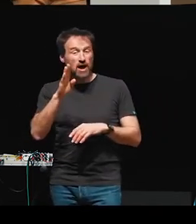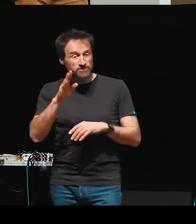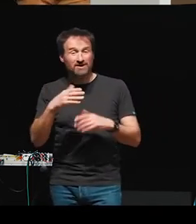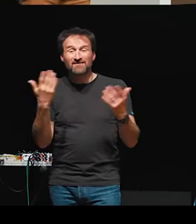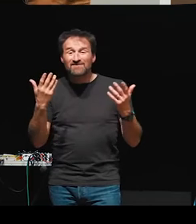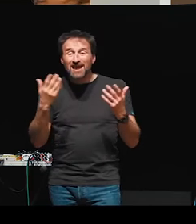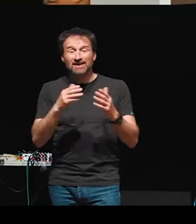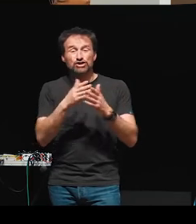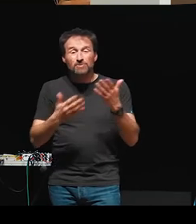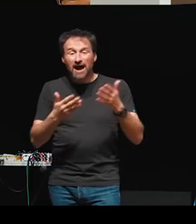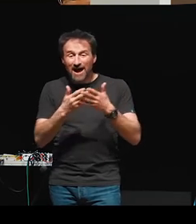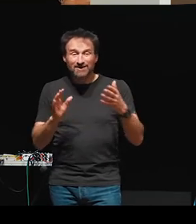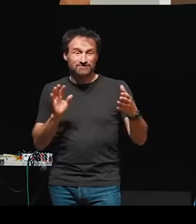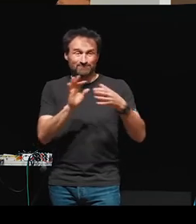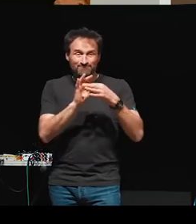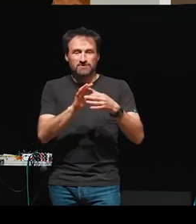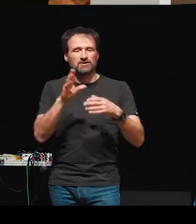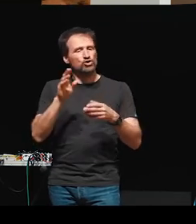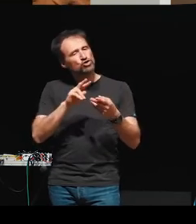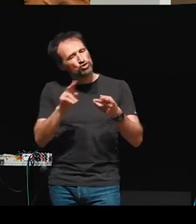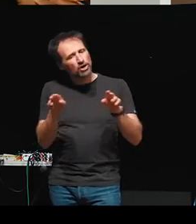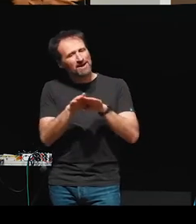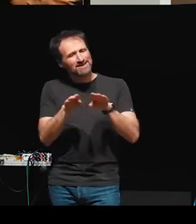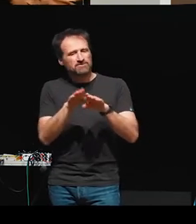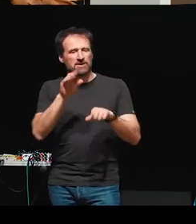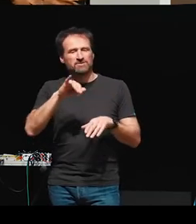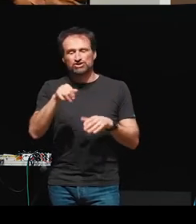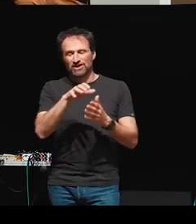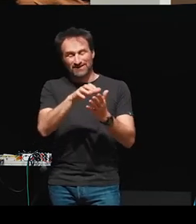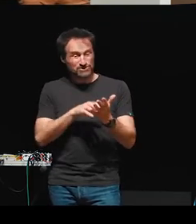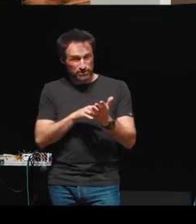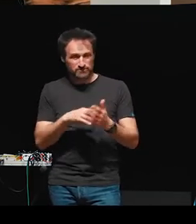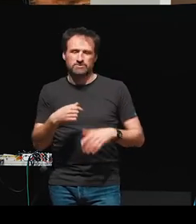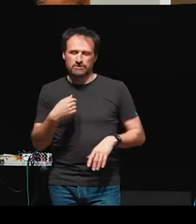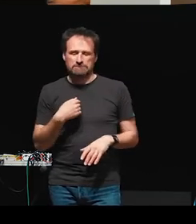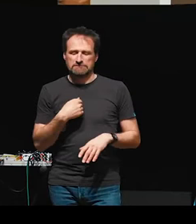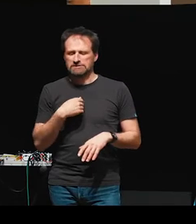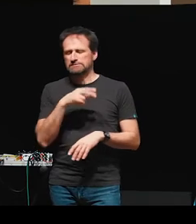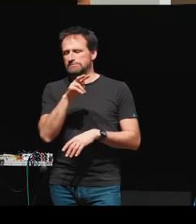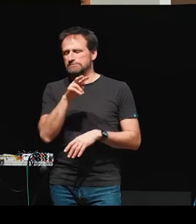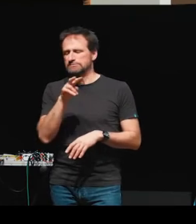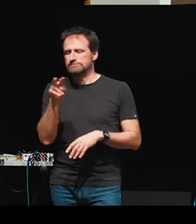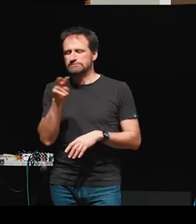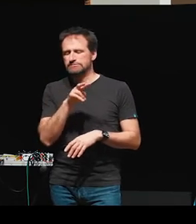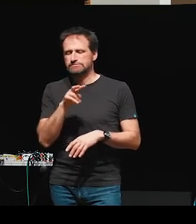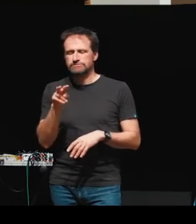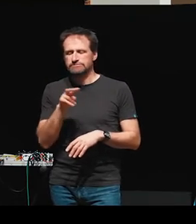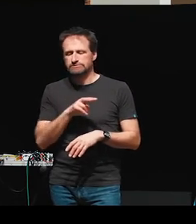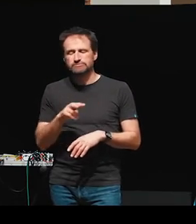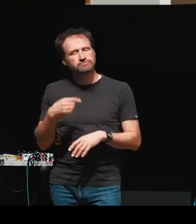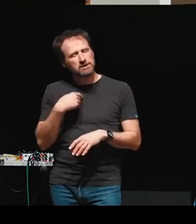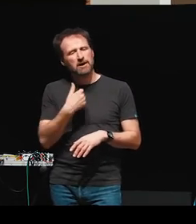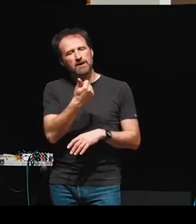JavaScript nowadays. So I picked two to talk about today, which I found really